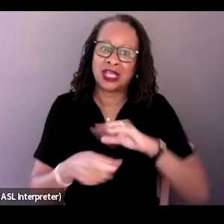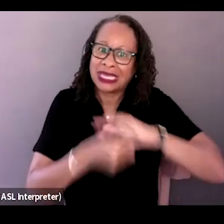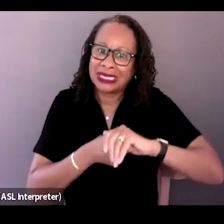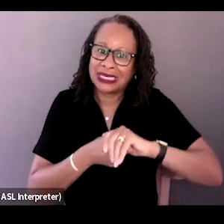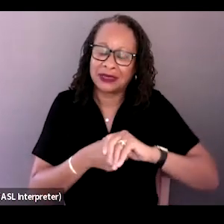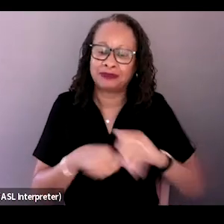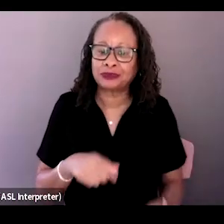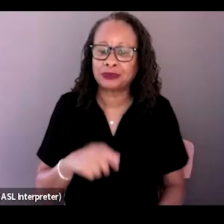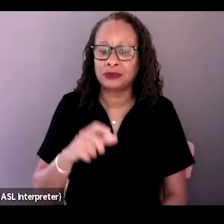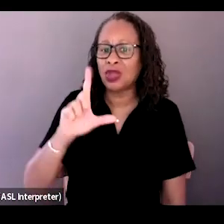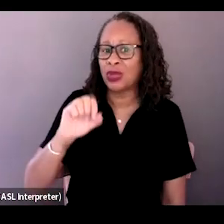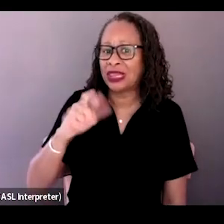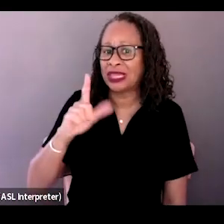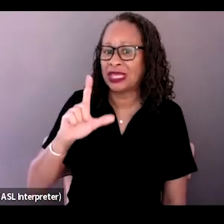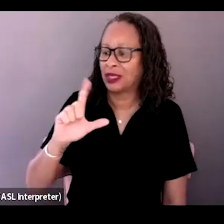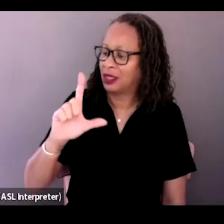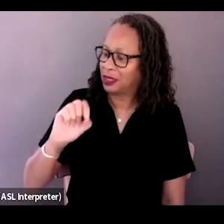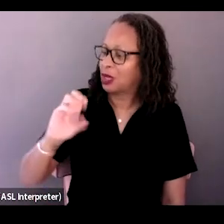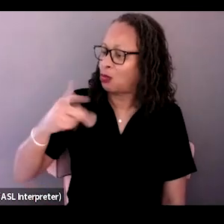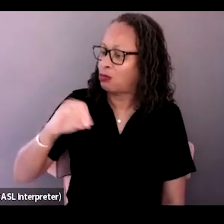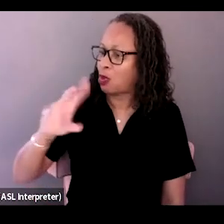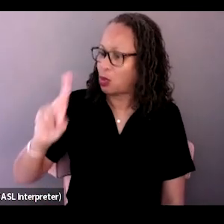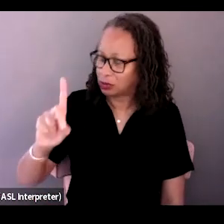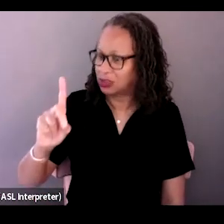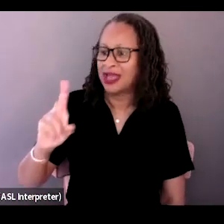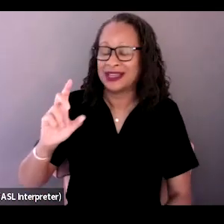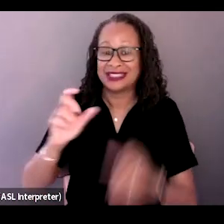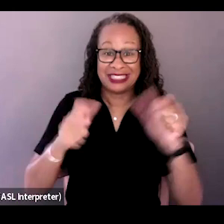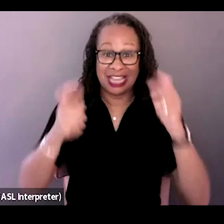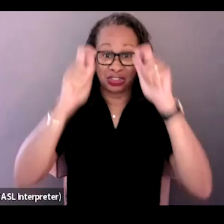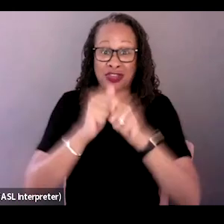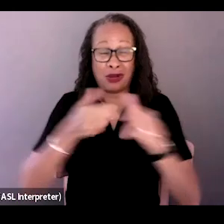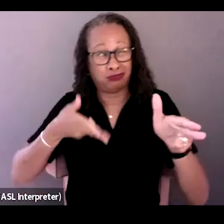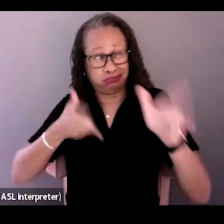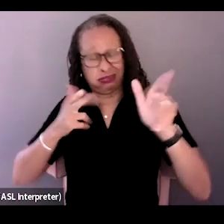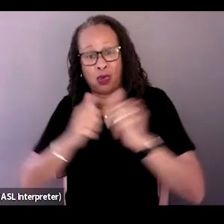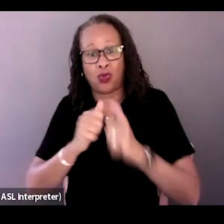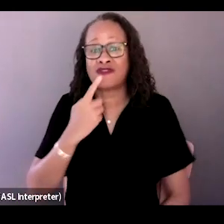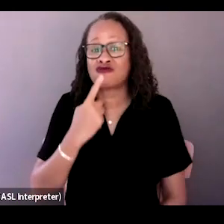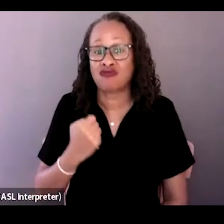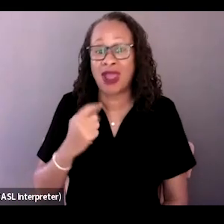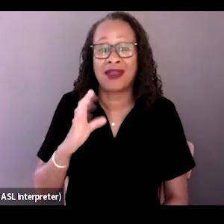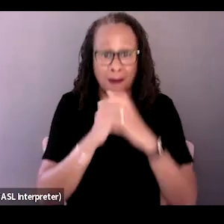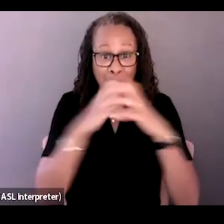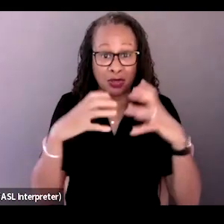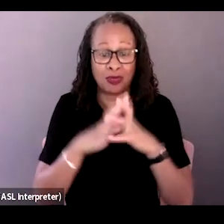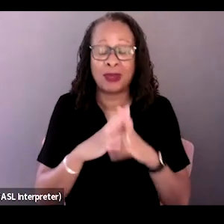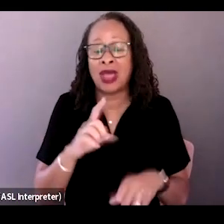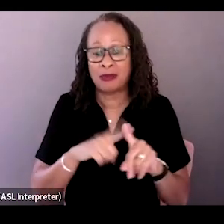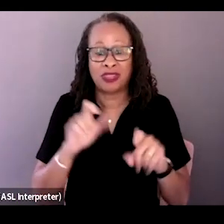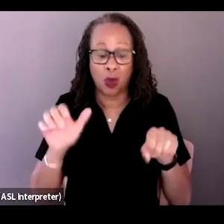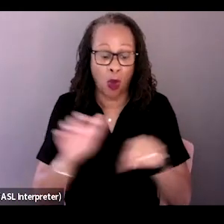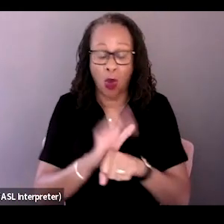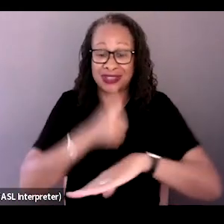statues that are being blasted with red balloons, but I think we should go one step further, because the whole layout of